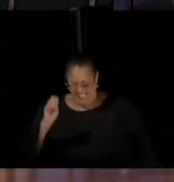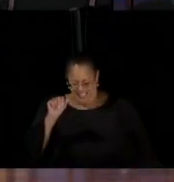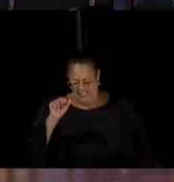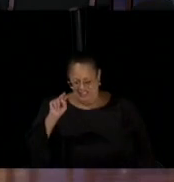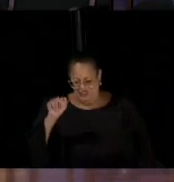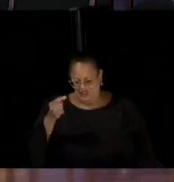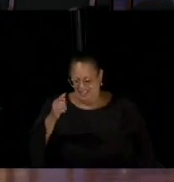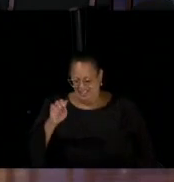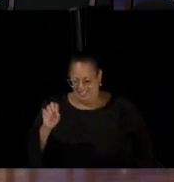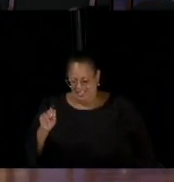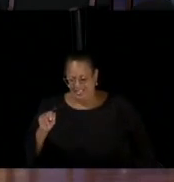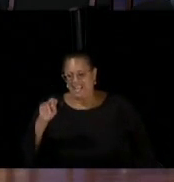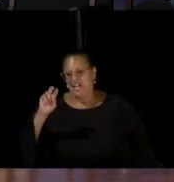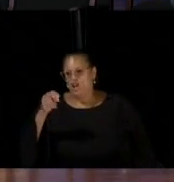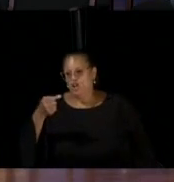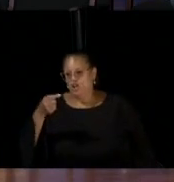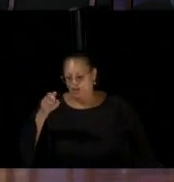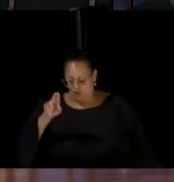Sungeen Guman.